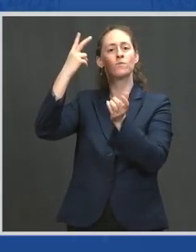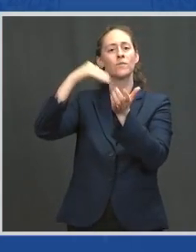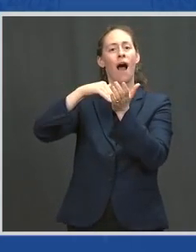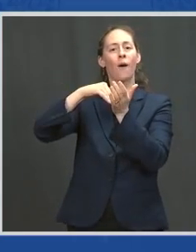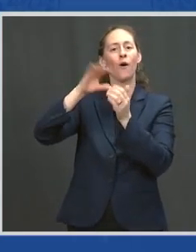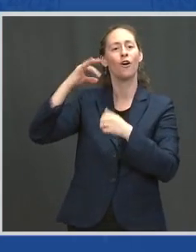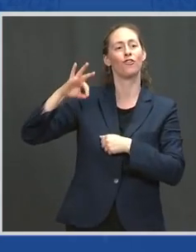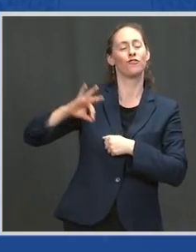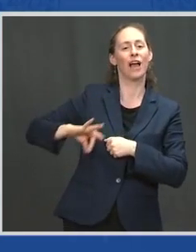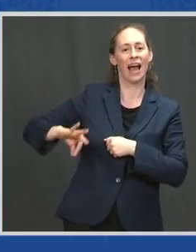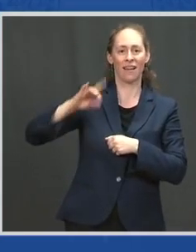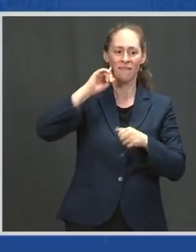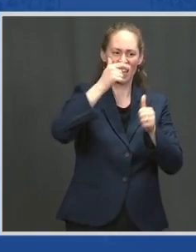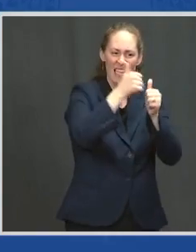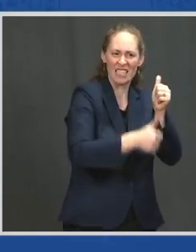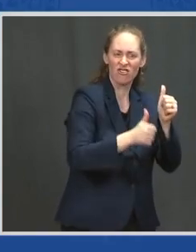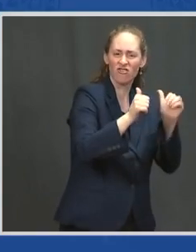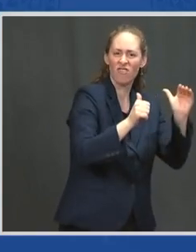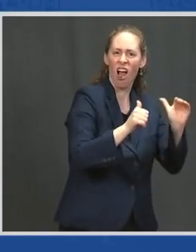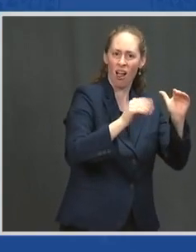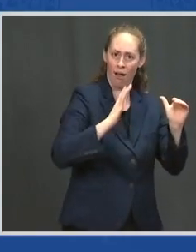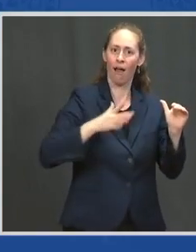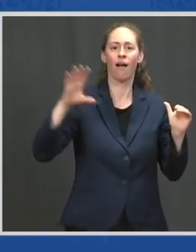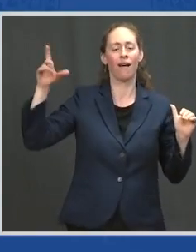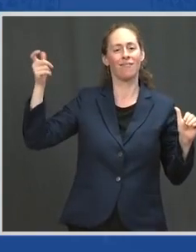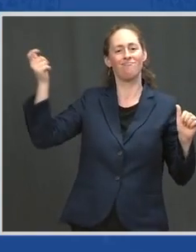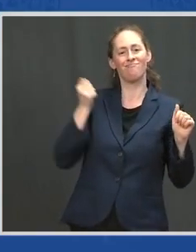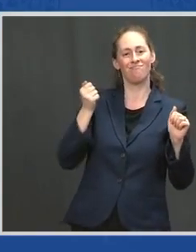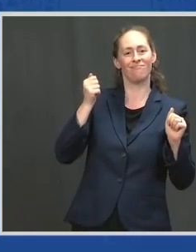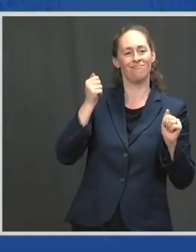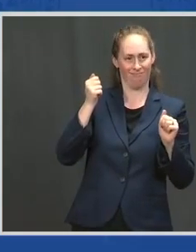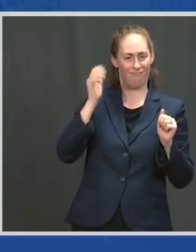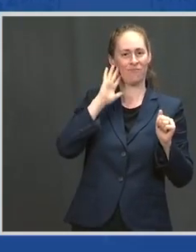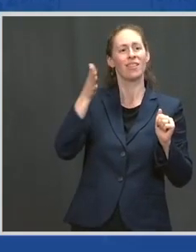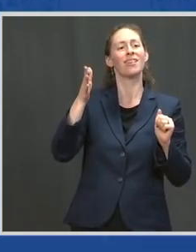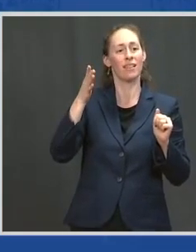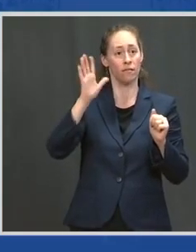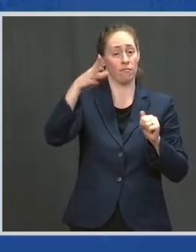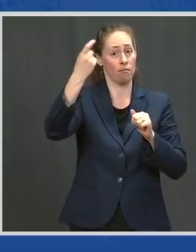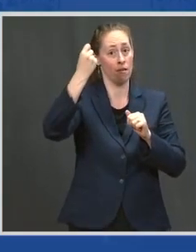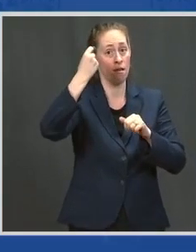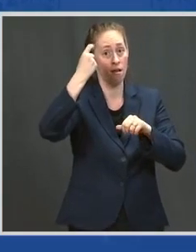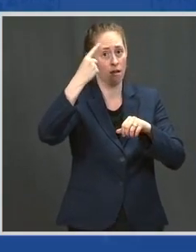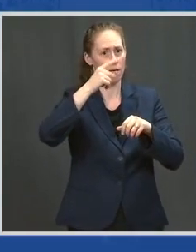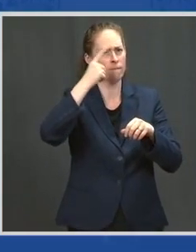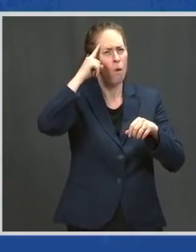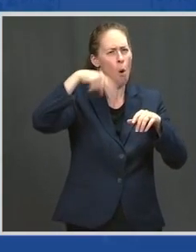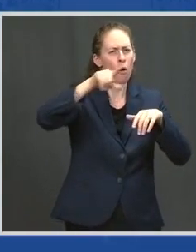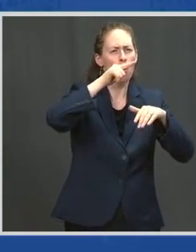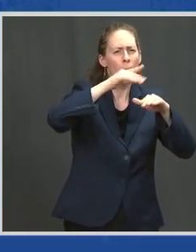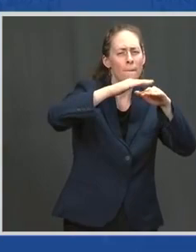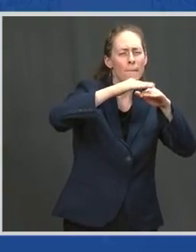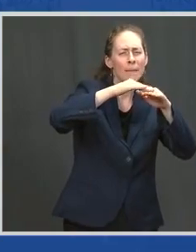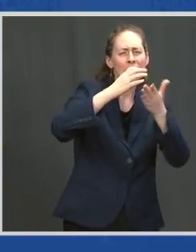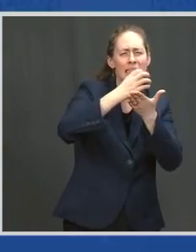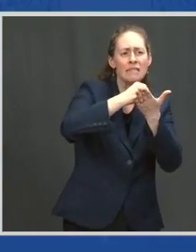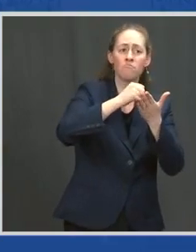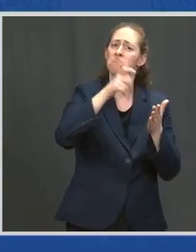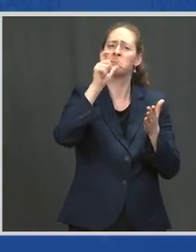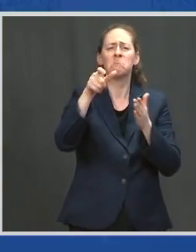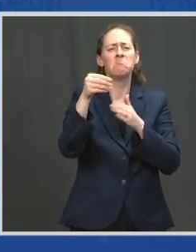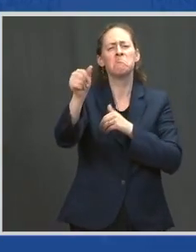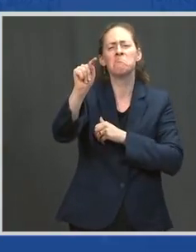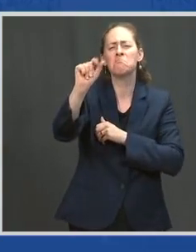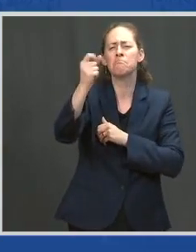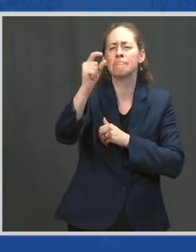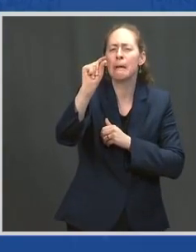get to deduct it. Well, if you're a minimum wage worker, you're not paying much tax. And if you're making less than that, which many people are, you're not paying